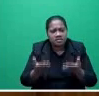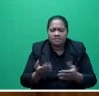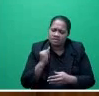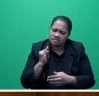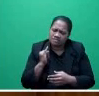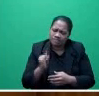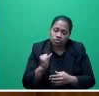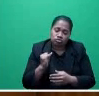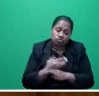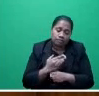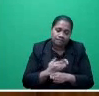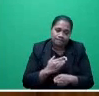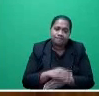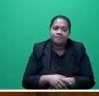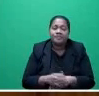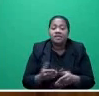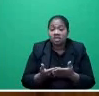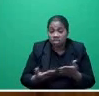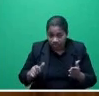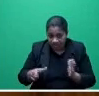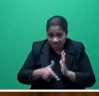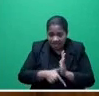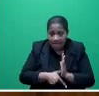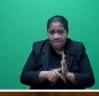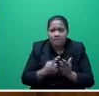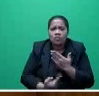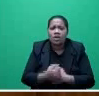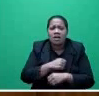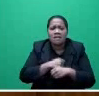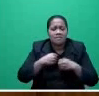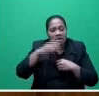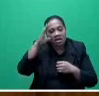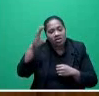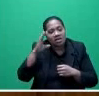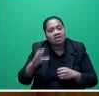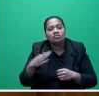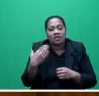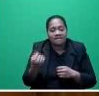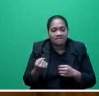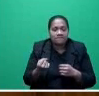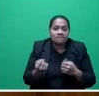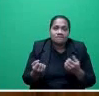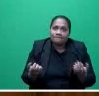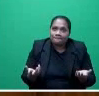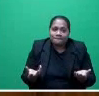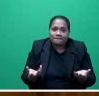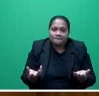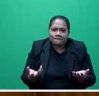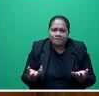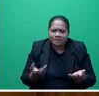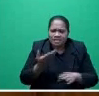jobs. During these difficult times of crisis, our country is facing, and to brace for the